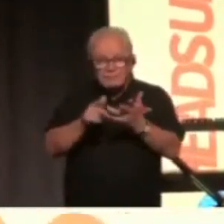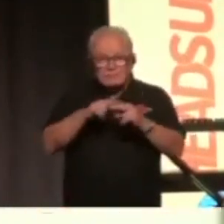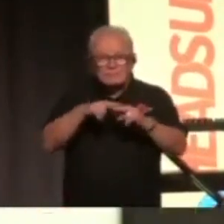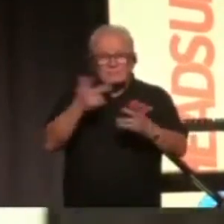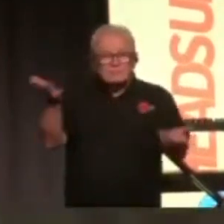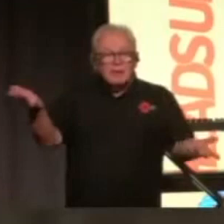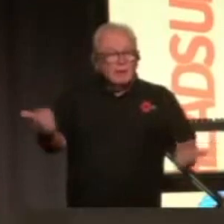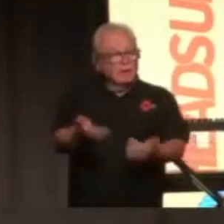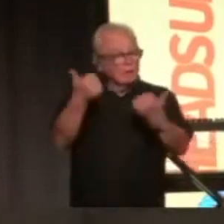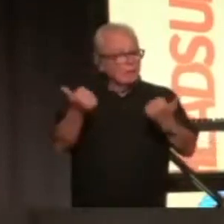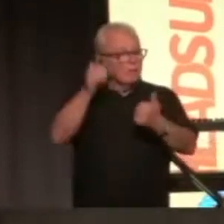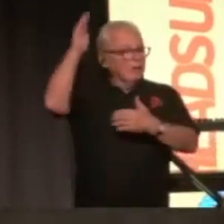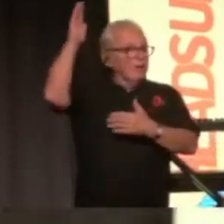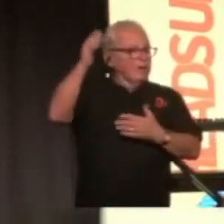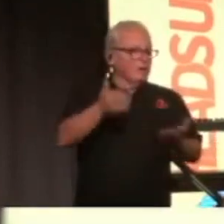Like, come on.